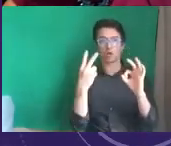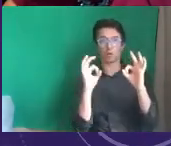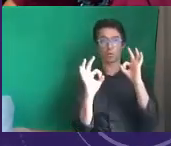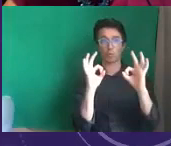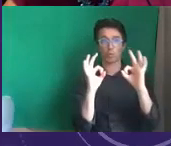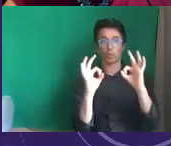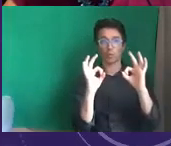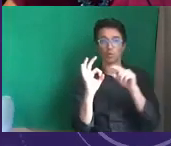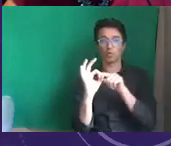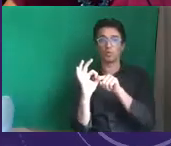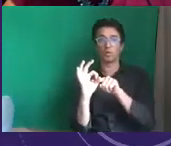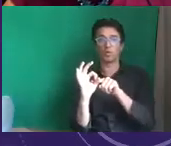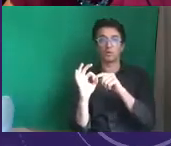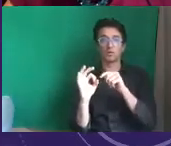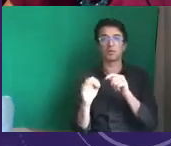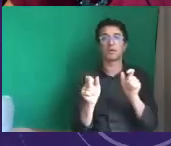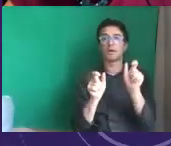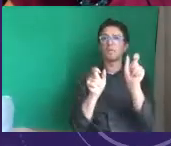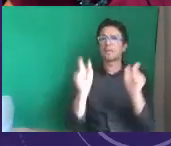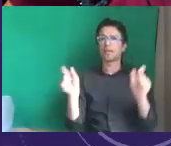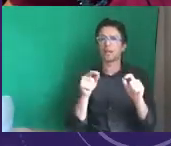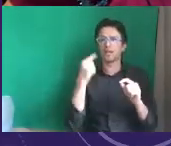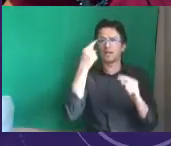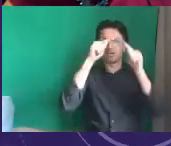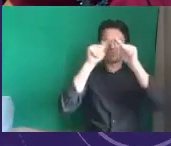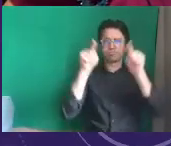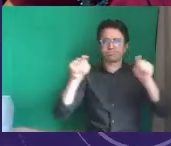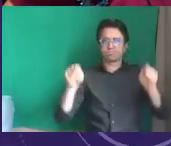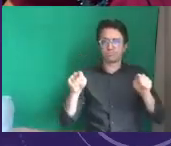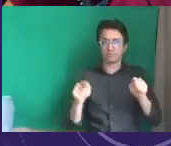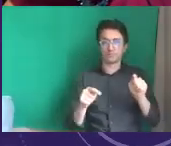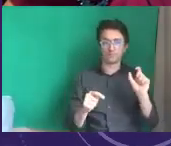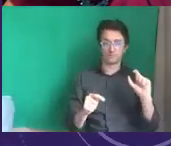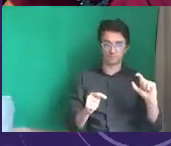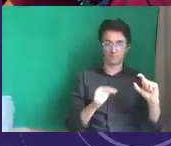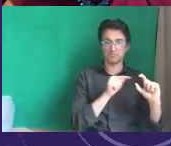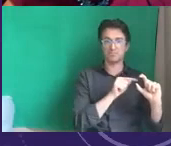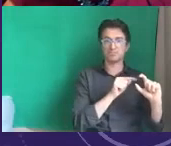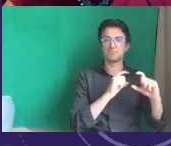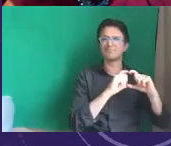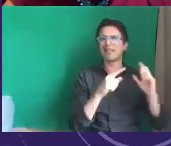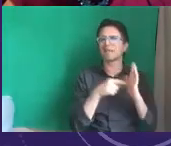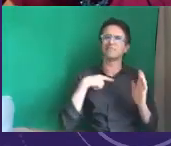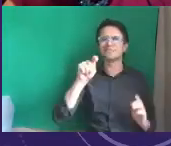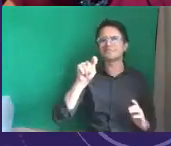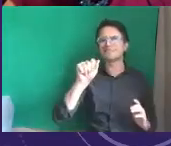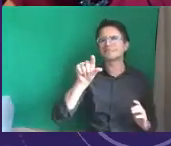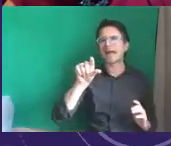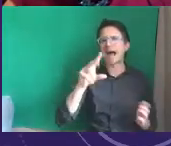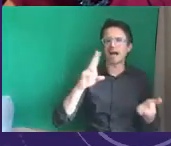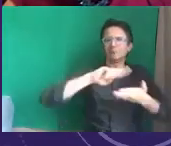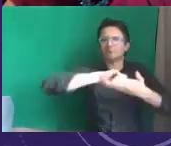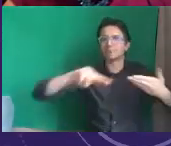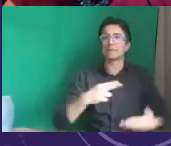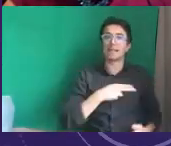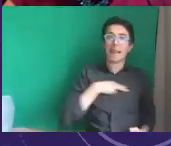little bubble showing you a pencil. When you click the pencil is the way to edit the photo,